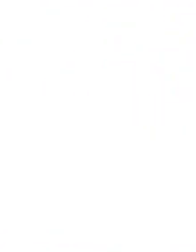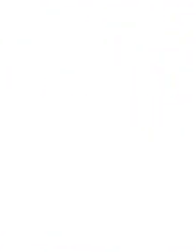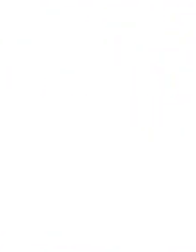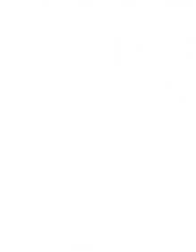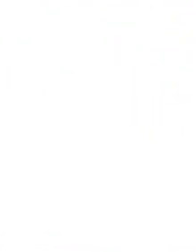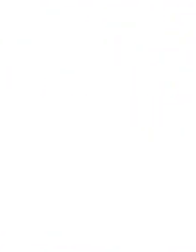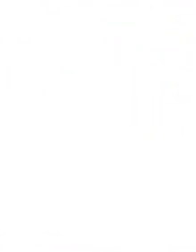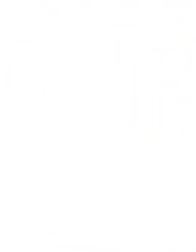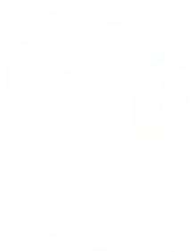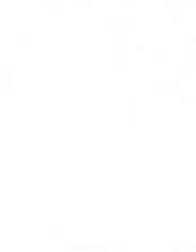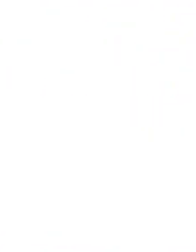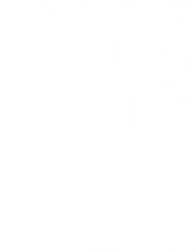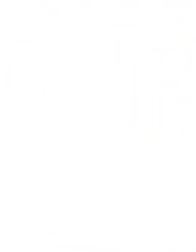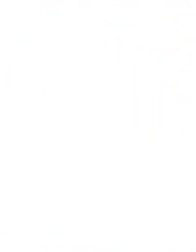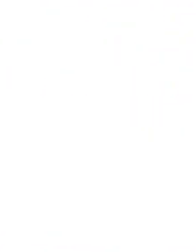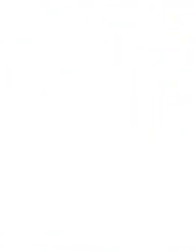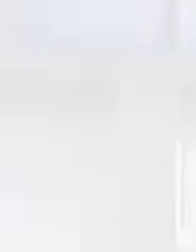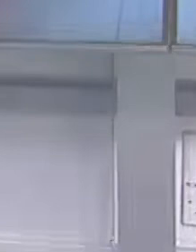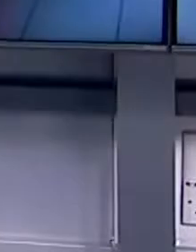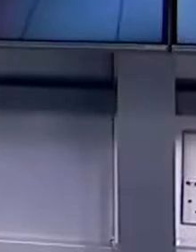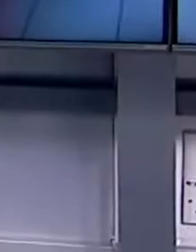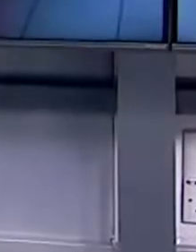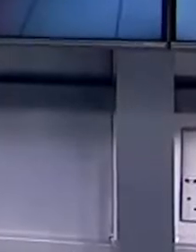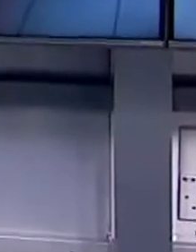Dek TV KPM.